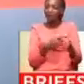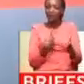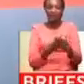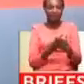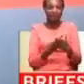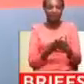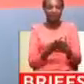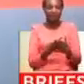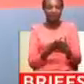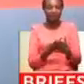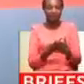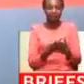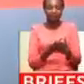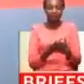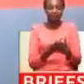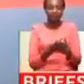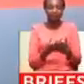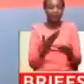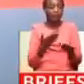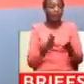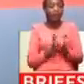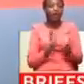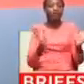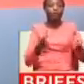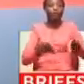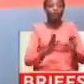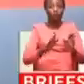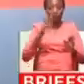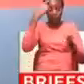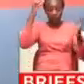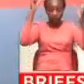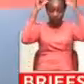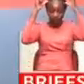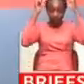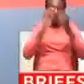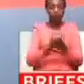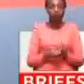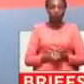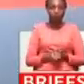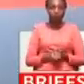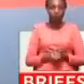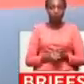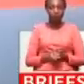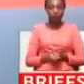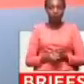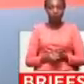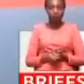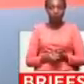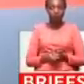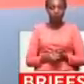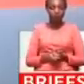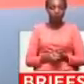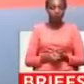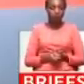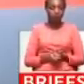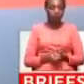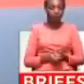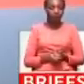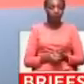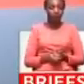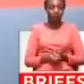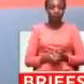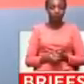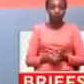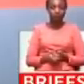suddenly has opened up the door for these spirits. Because Satan cannot curse you. He can't just outright curse you. He needs